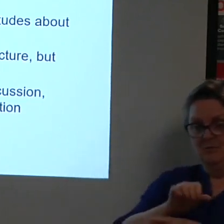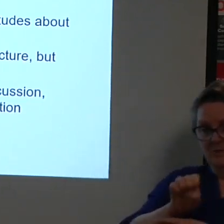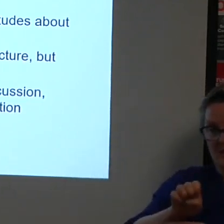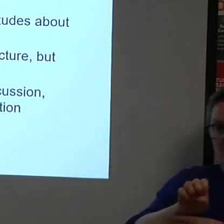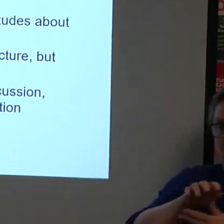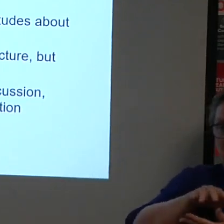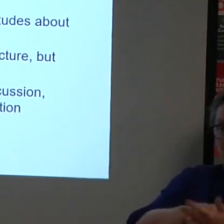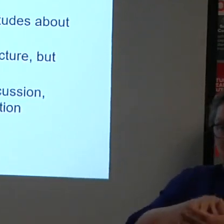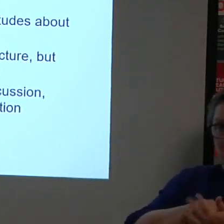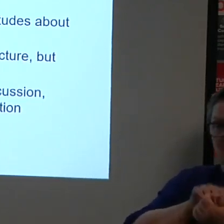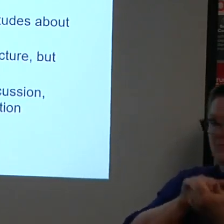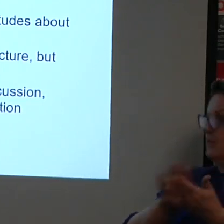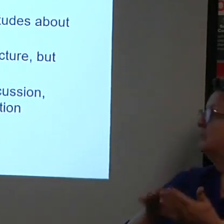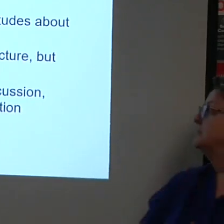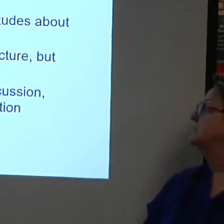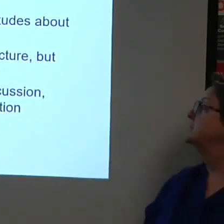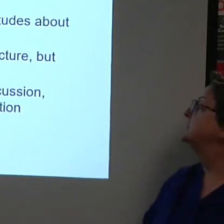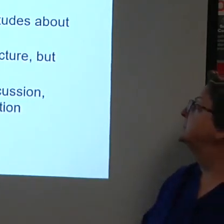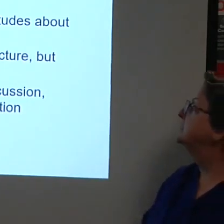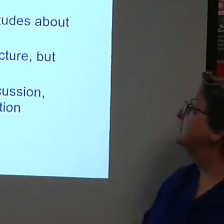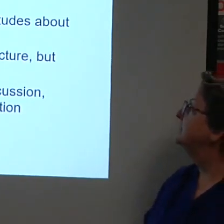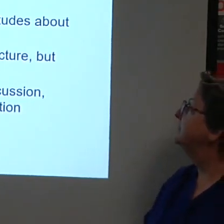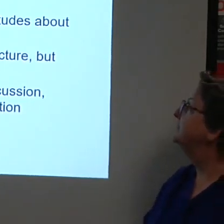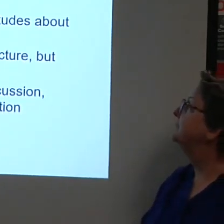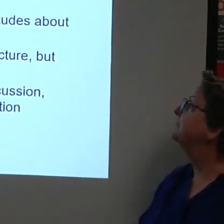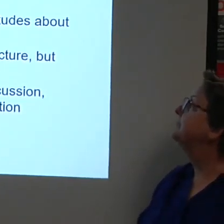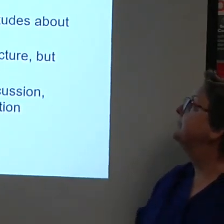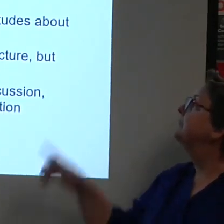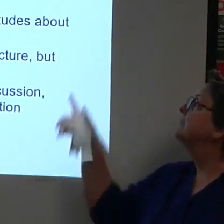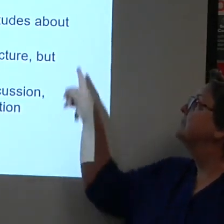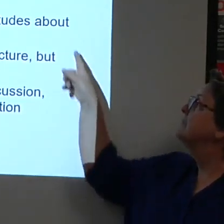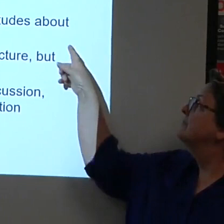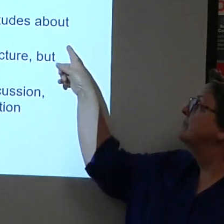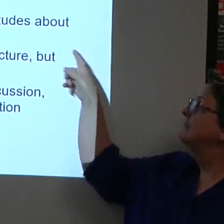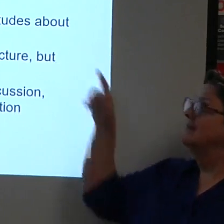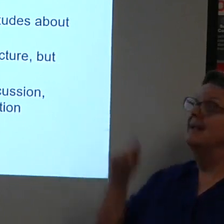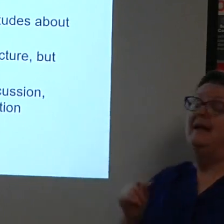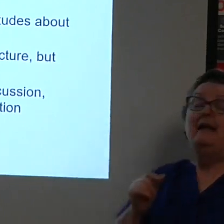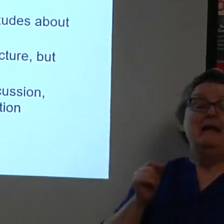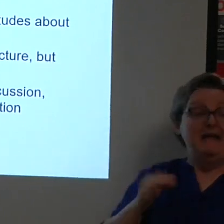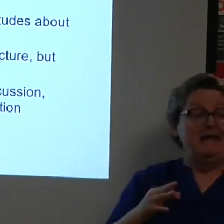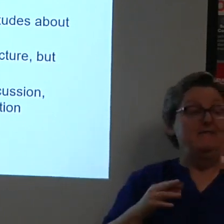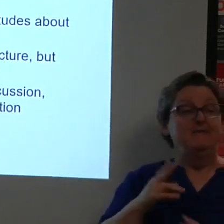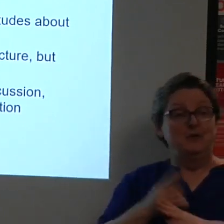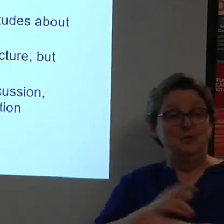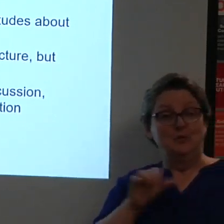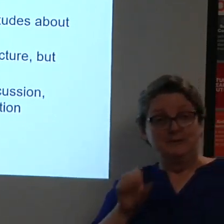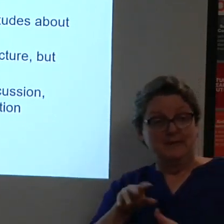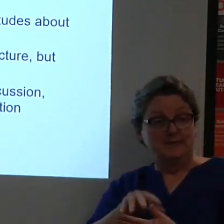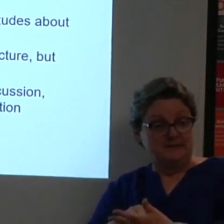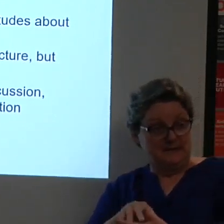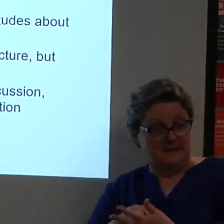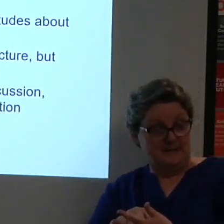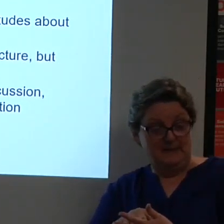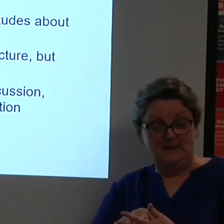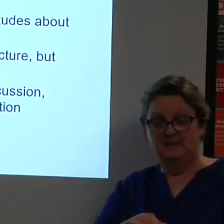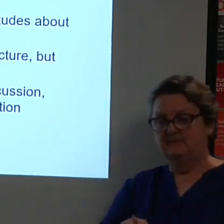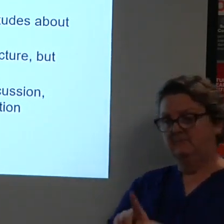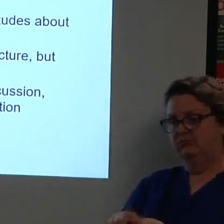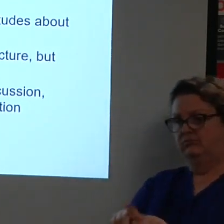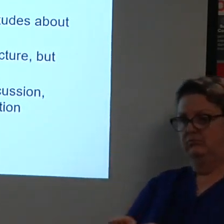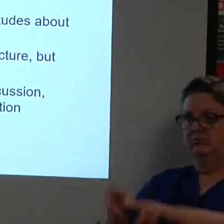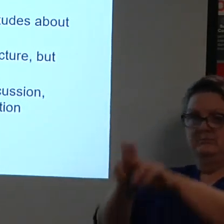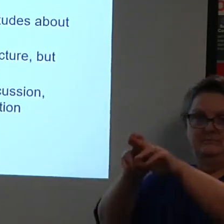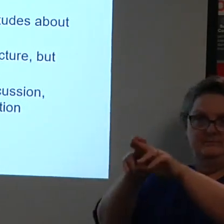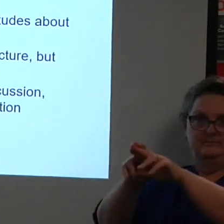approaches in the classroom. And they've actually found that attendance and attitude about class increase when you use case studies in class, right? They're not sitting there